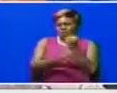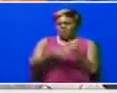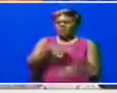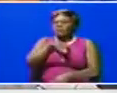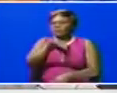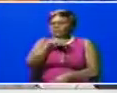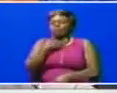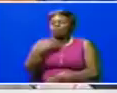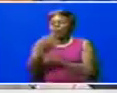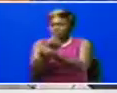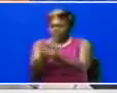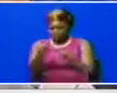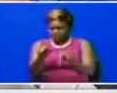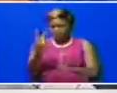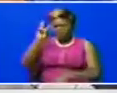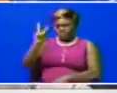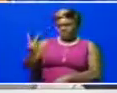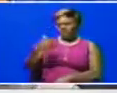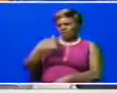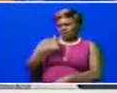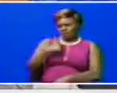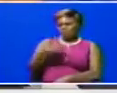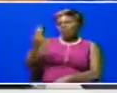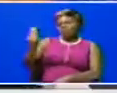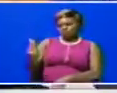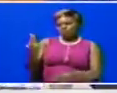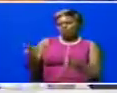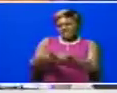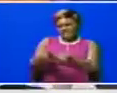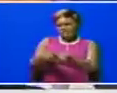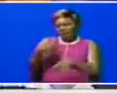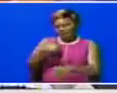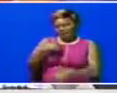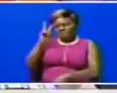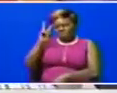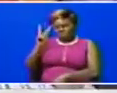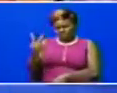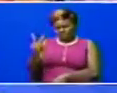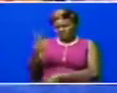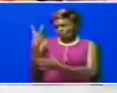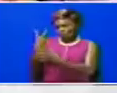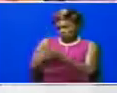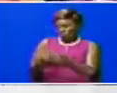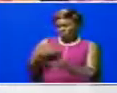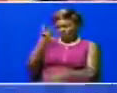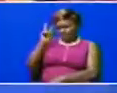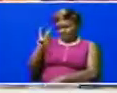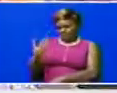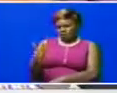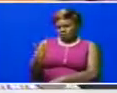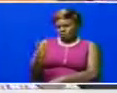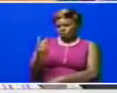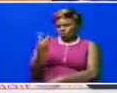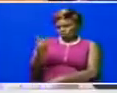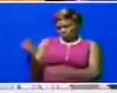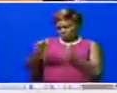wanted to be the president of this country, he had a vision. Uhuru wanted to be the president of this country. They all have a vision for this country. These are two